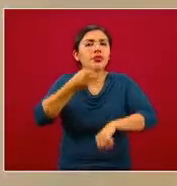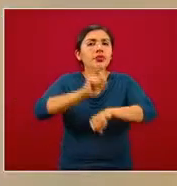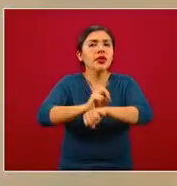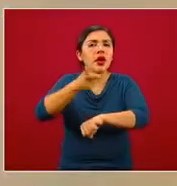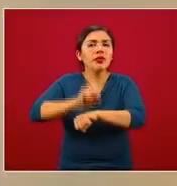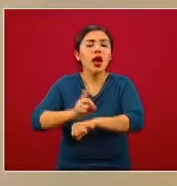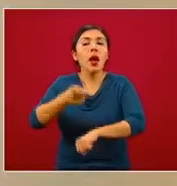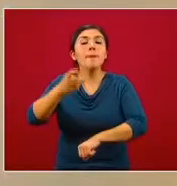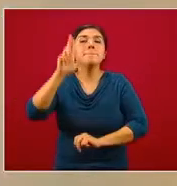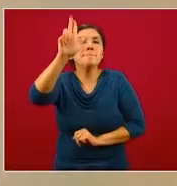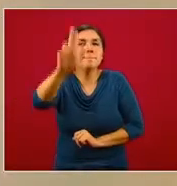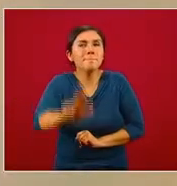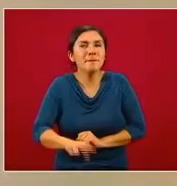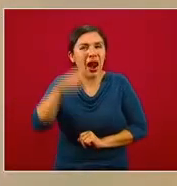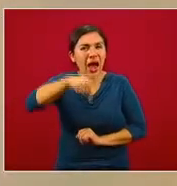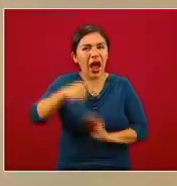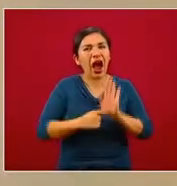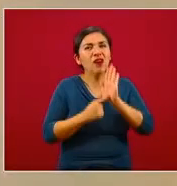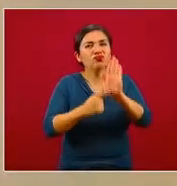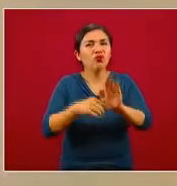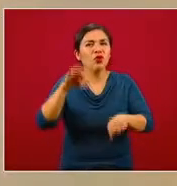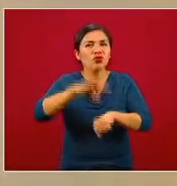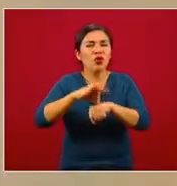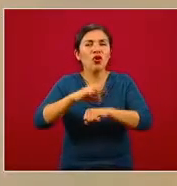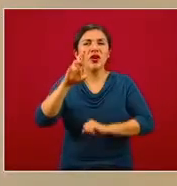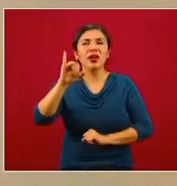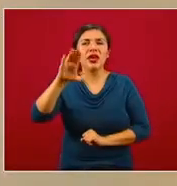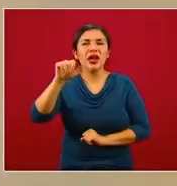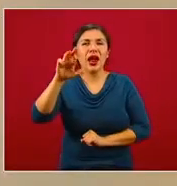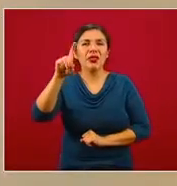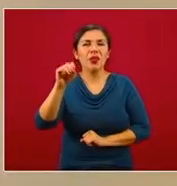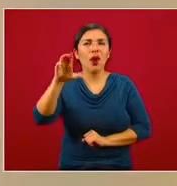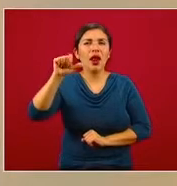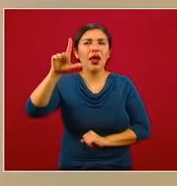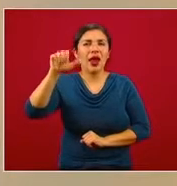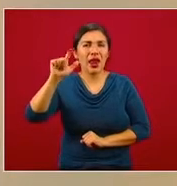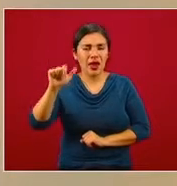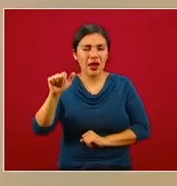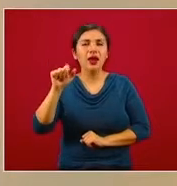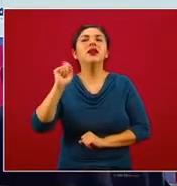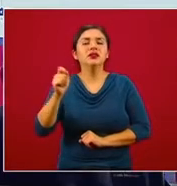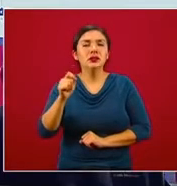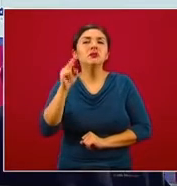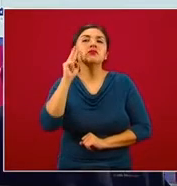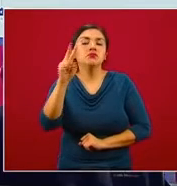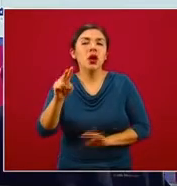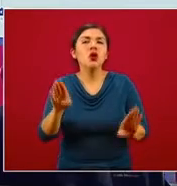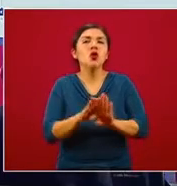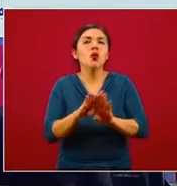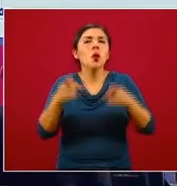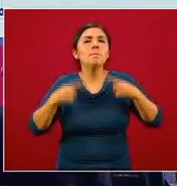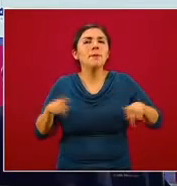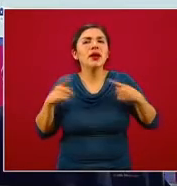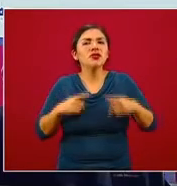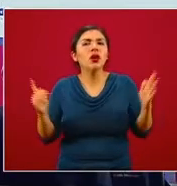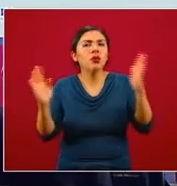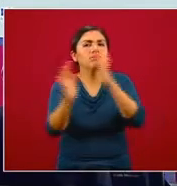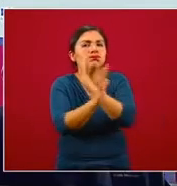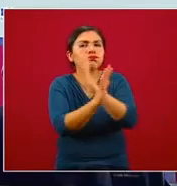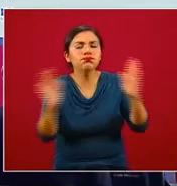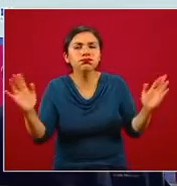and this is also part of the site navigation, we can see the mobility indexes that is